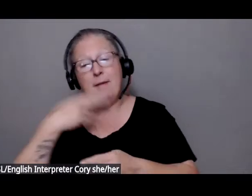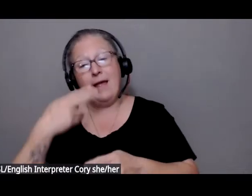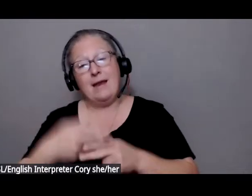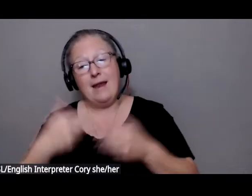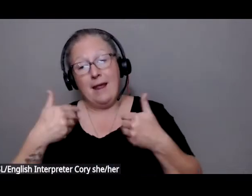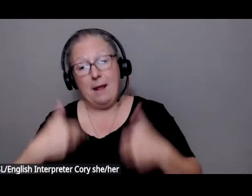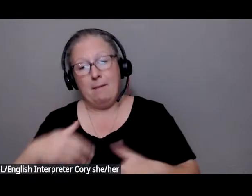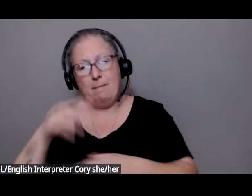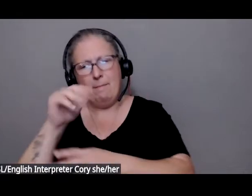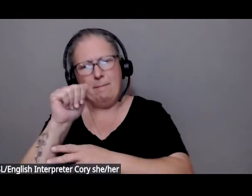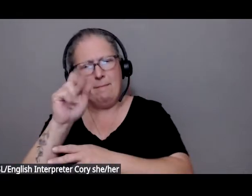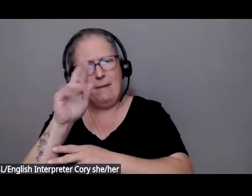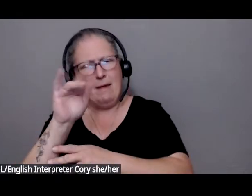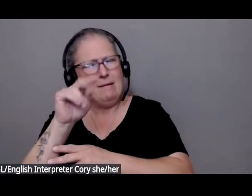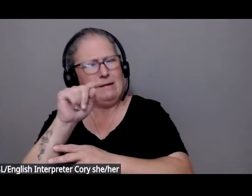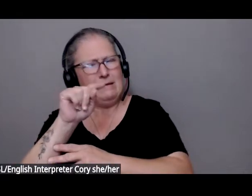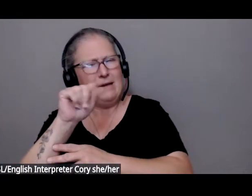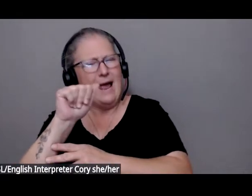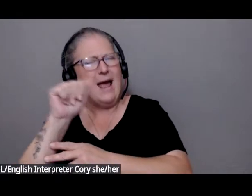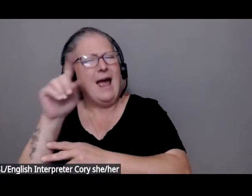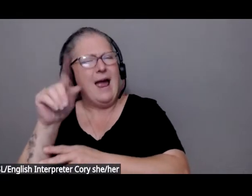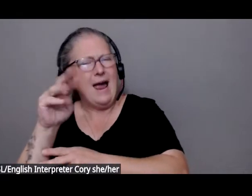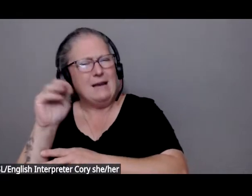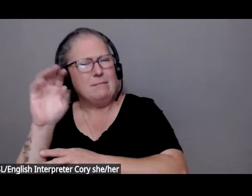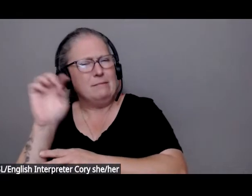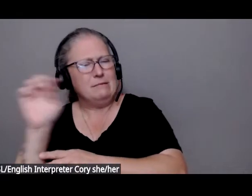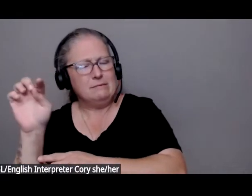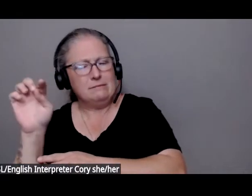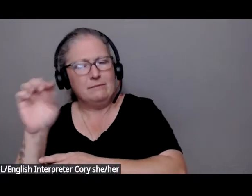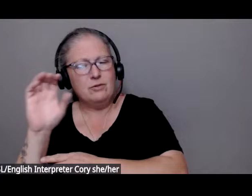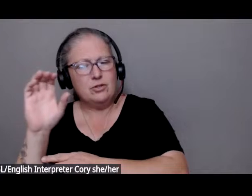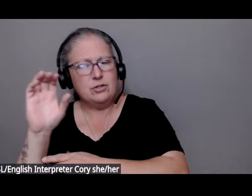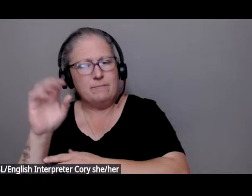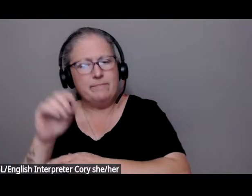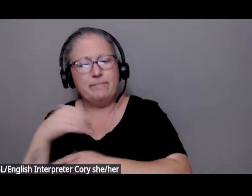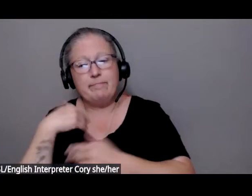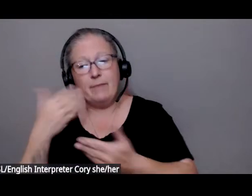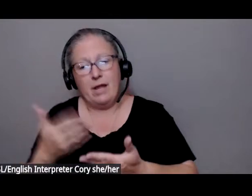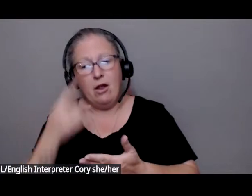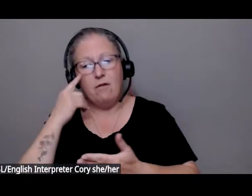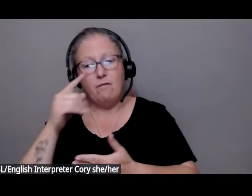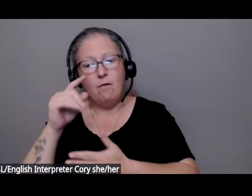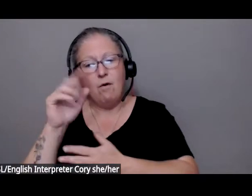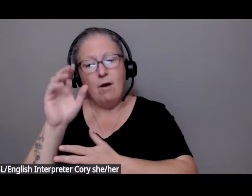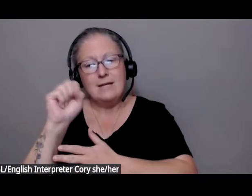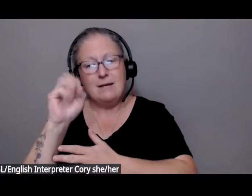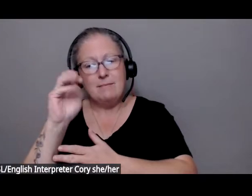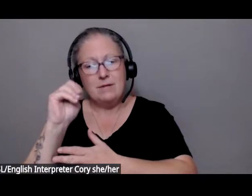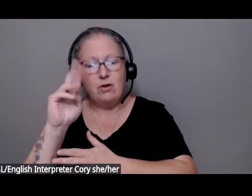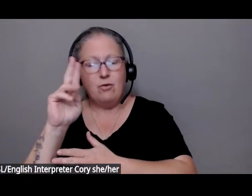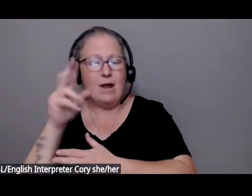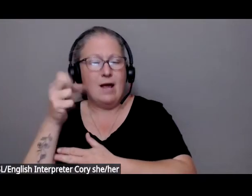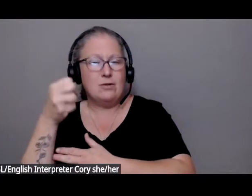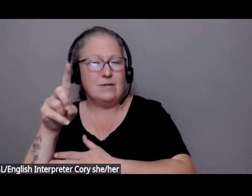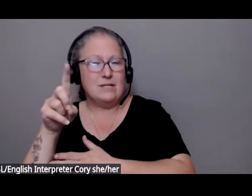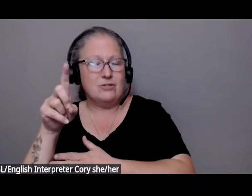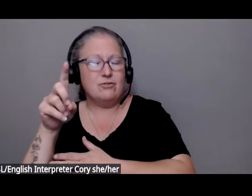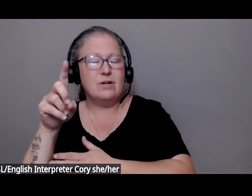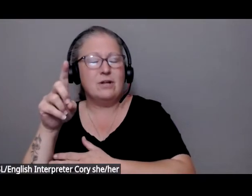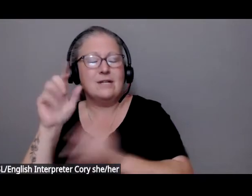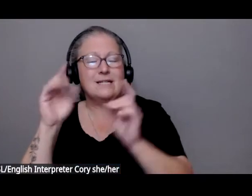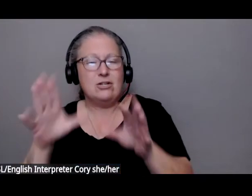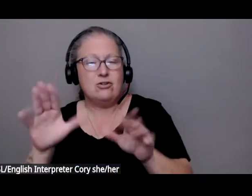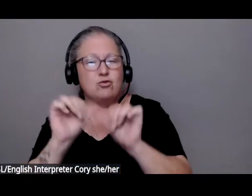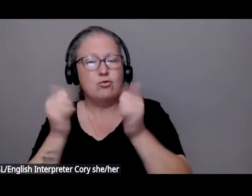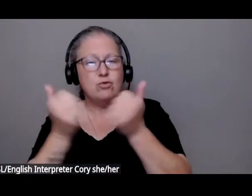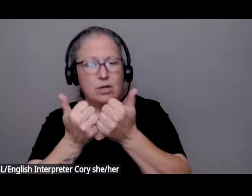Ariane Adamchikova, and I'm here on behalf of the San Mateo Union High School District Teachers Association. I will